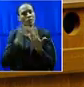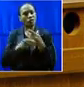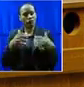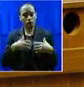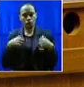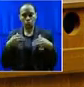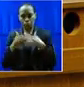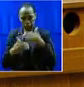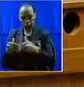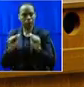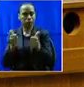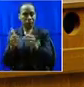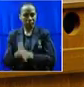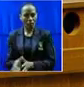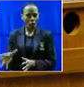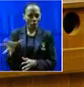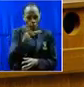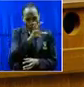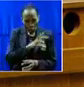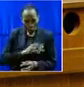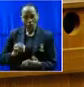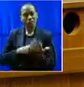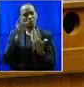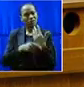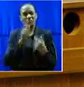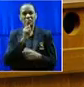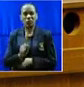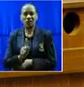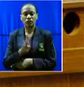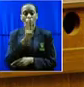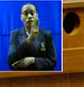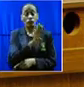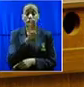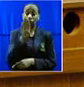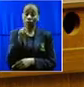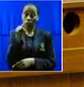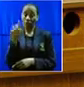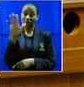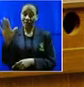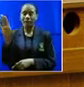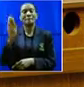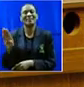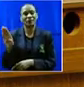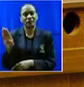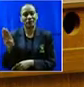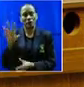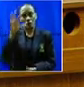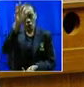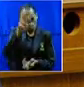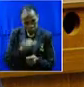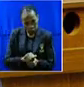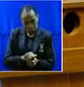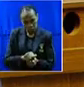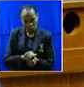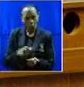these represent an investment value of 44.5 billion rand. In total,